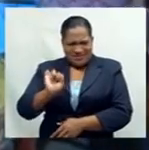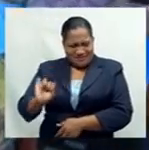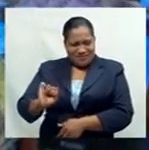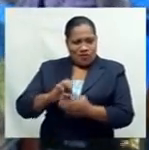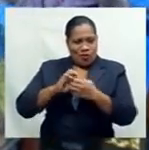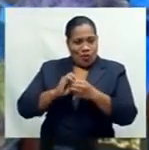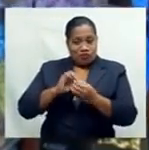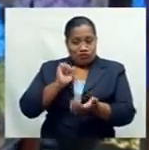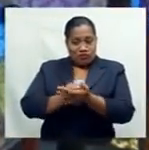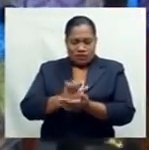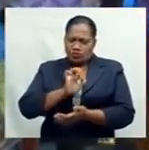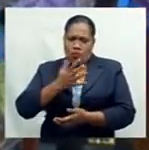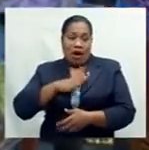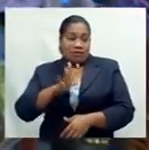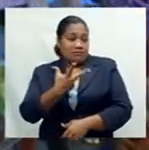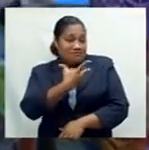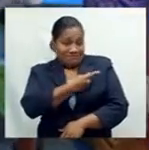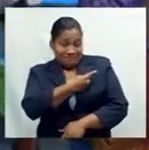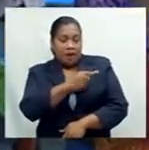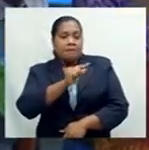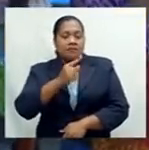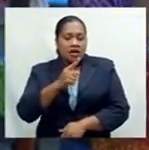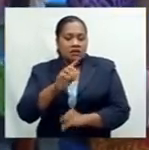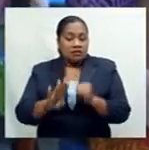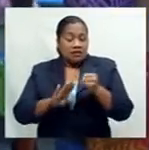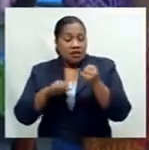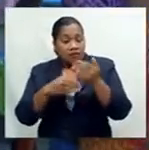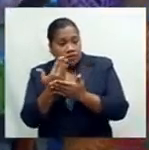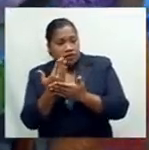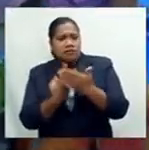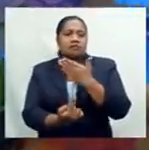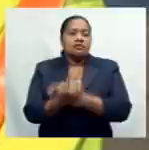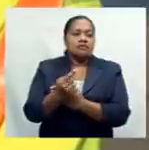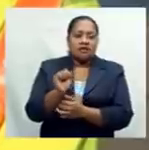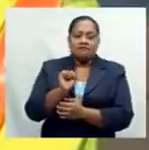to receive the jab, but at the end of the day, it's